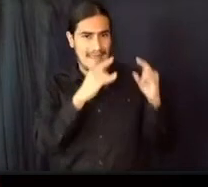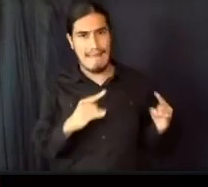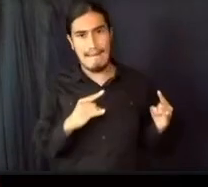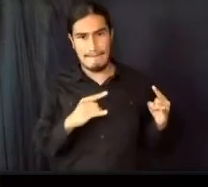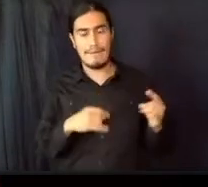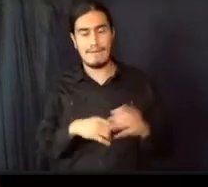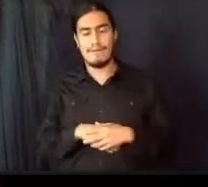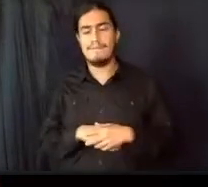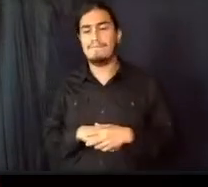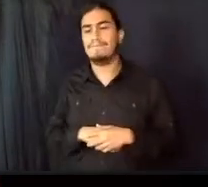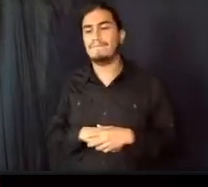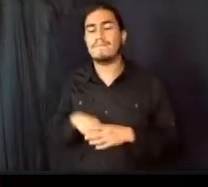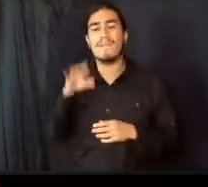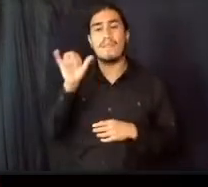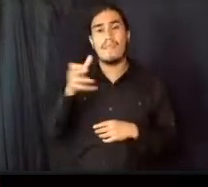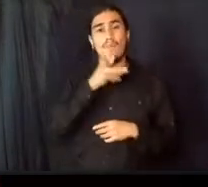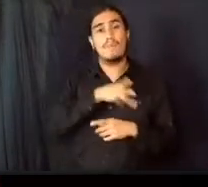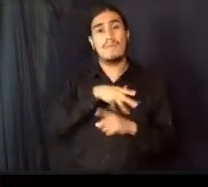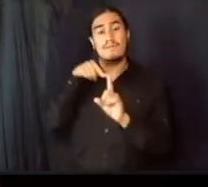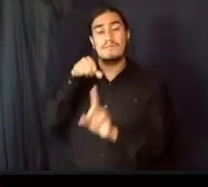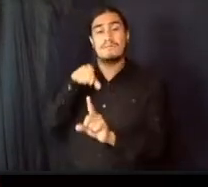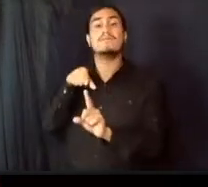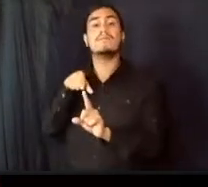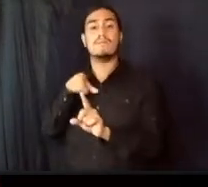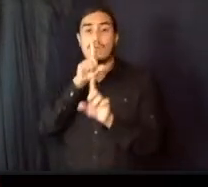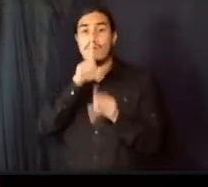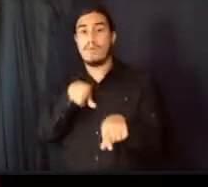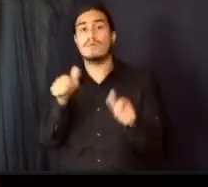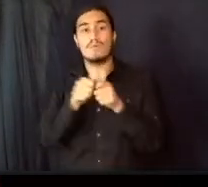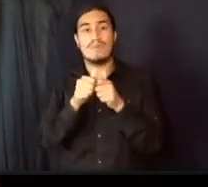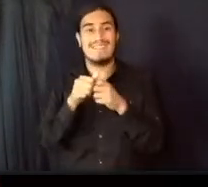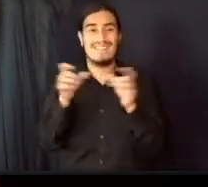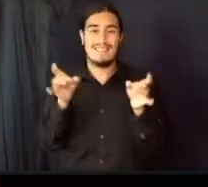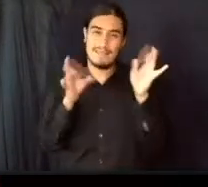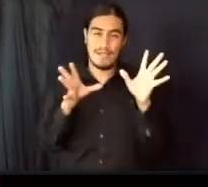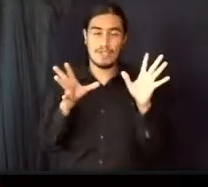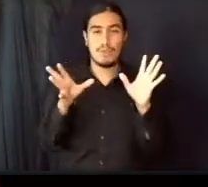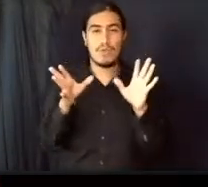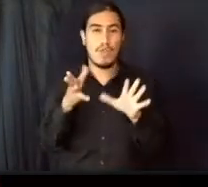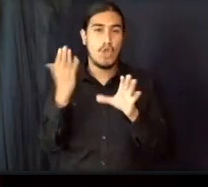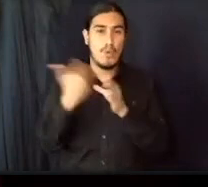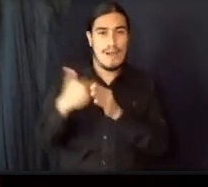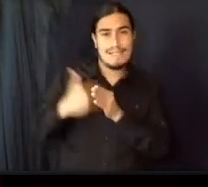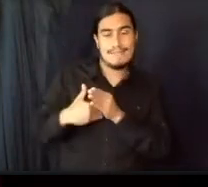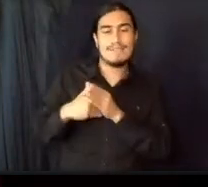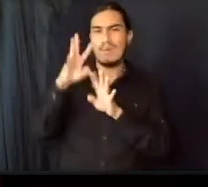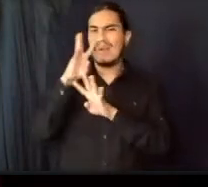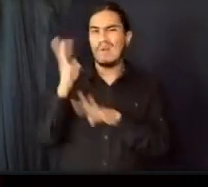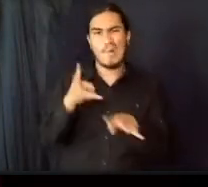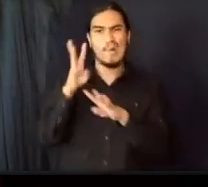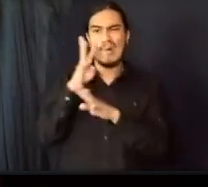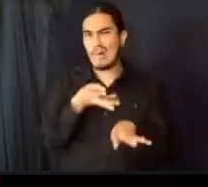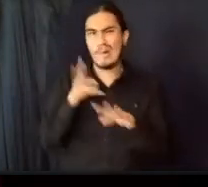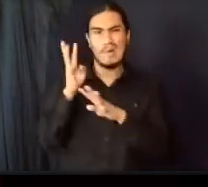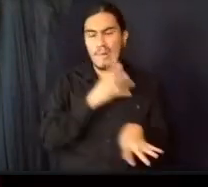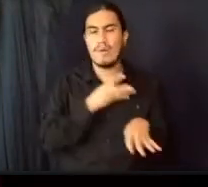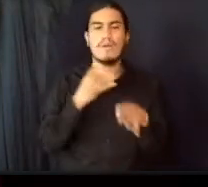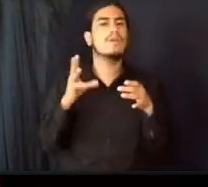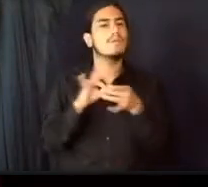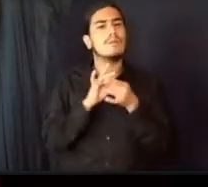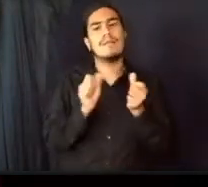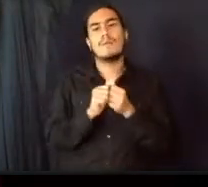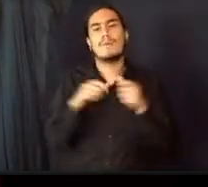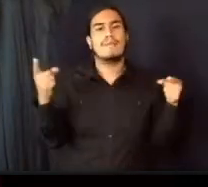not believed, her reports on sexual harassment were further ignored, which points to the intersectional violence within the Laga